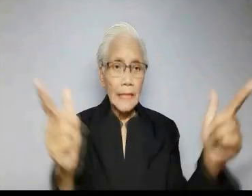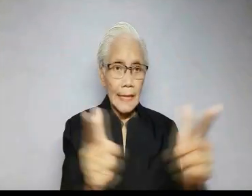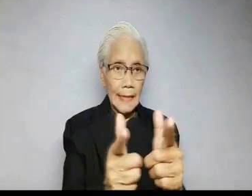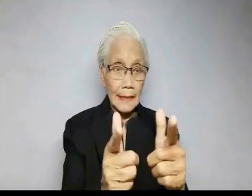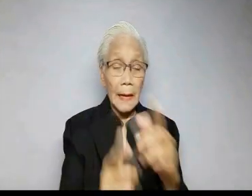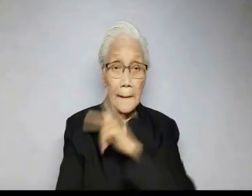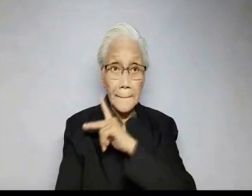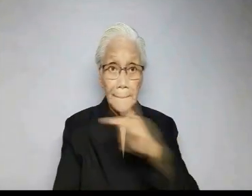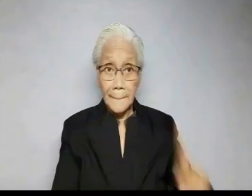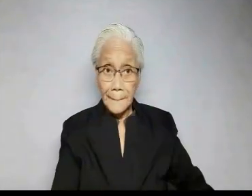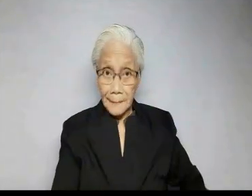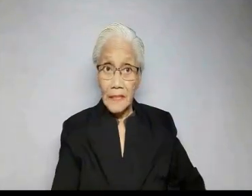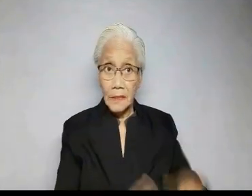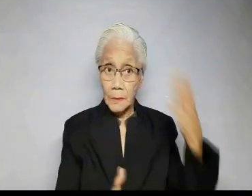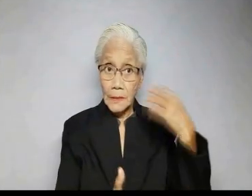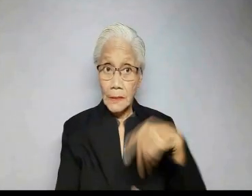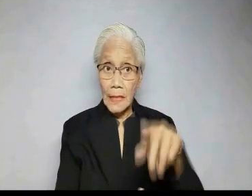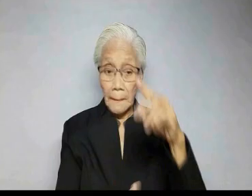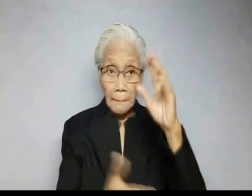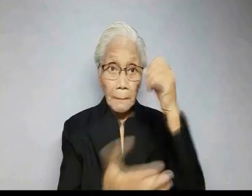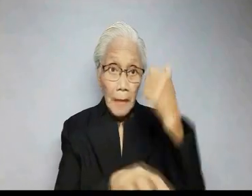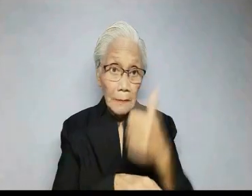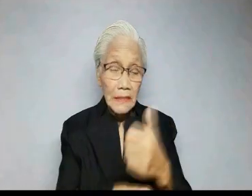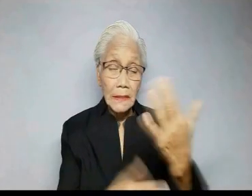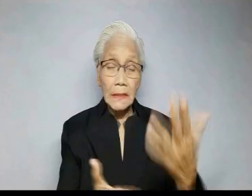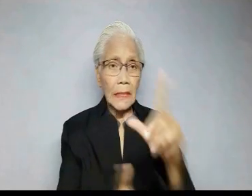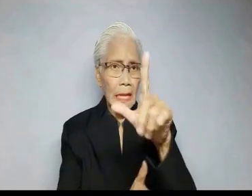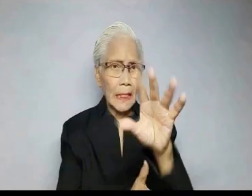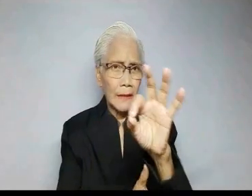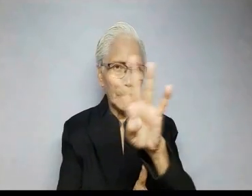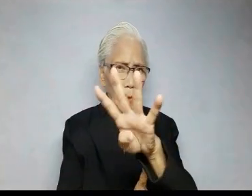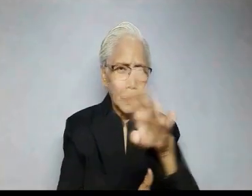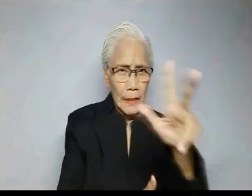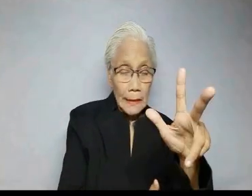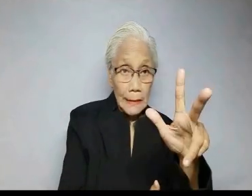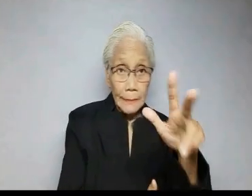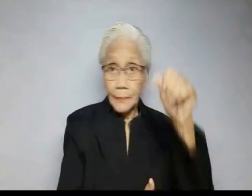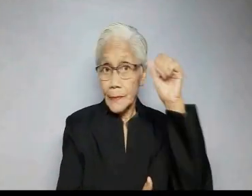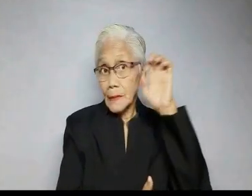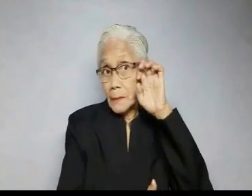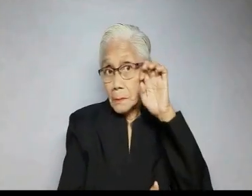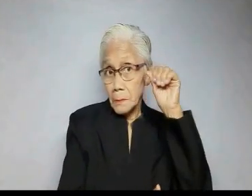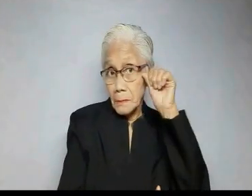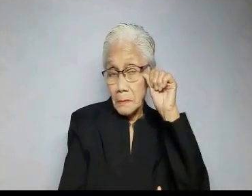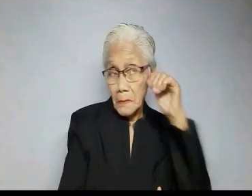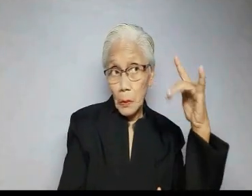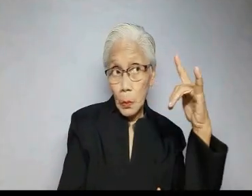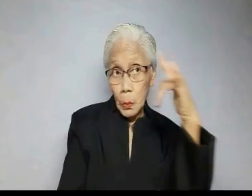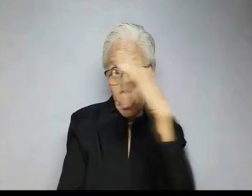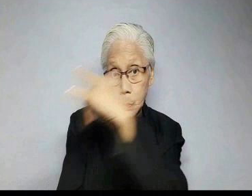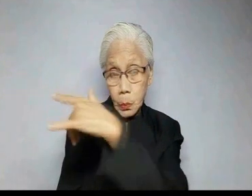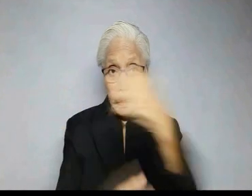Prince. It was published in 1943 by Antoine de Saint-Exupéry, an airplane